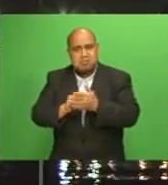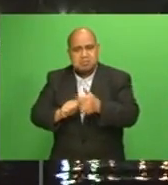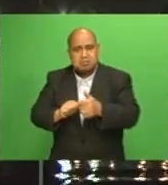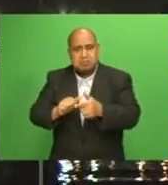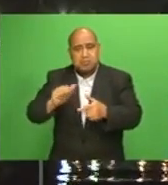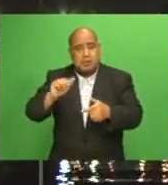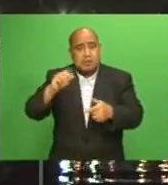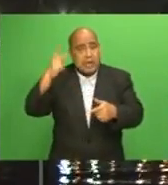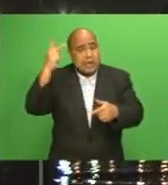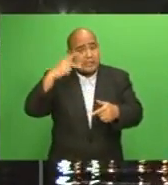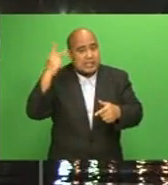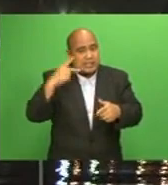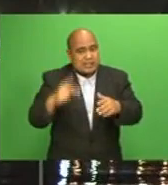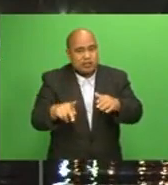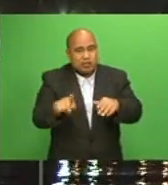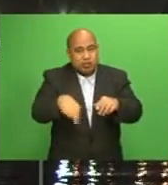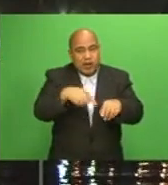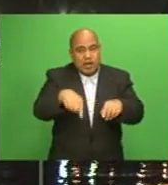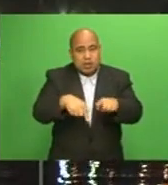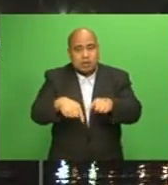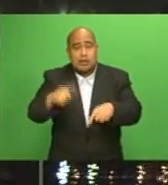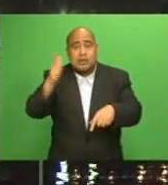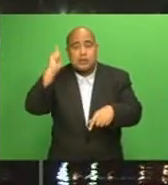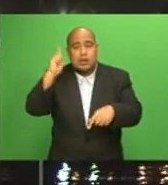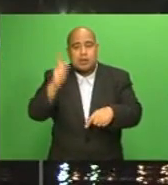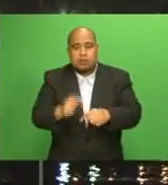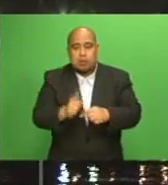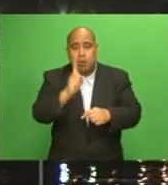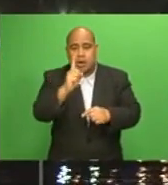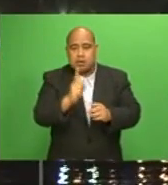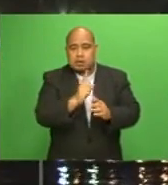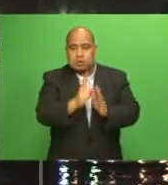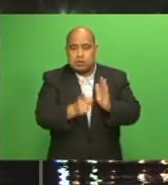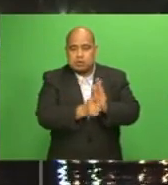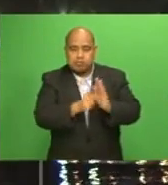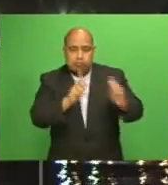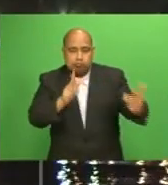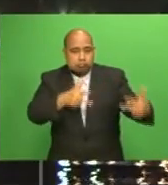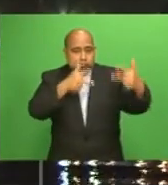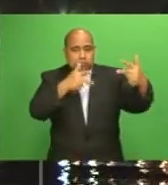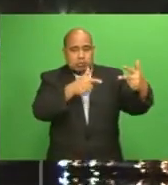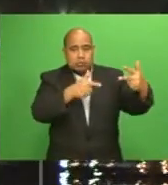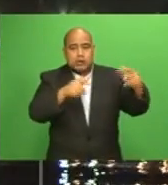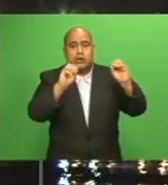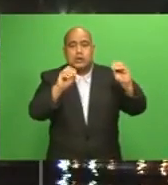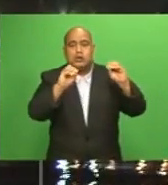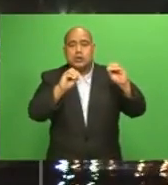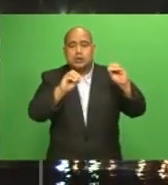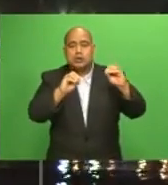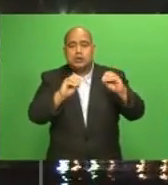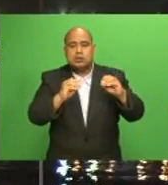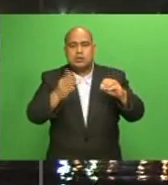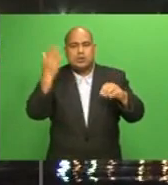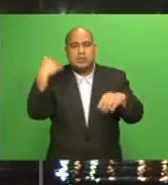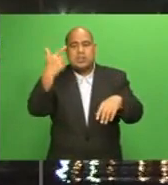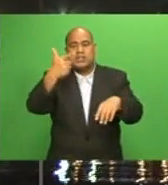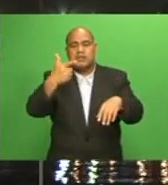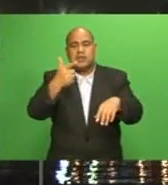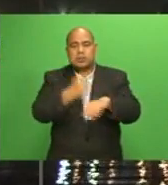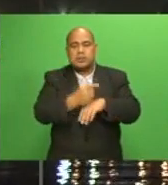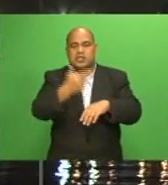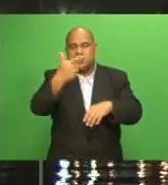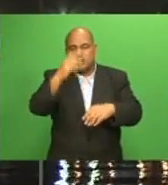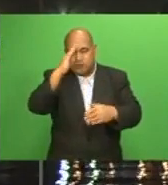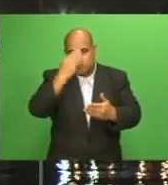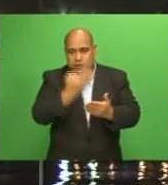where teachers have conducted daily 1-hour virtual classes for the past 7 weeks for 75 students. However, a different way